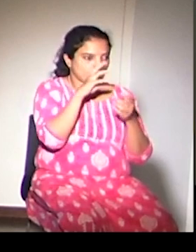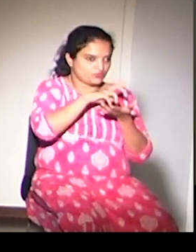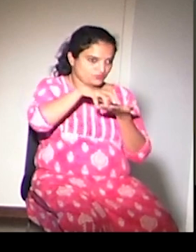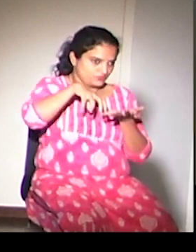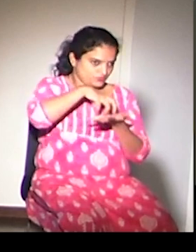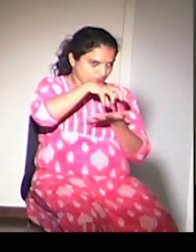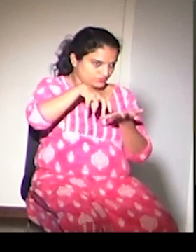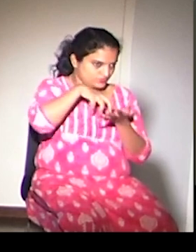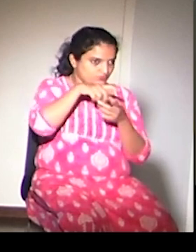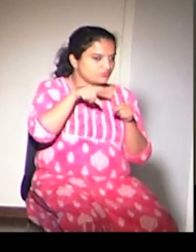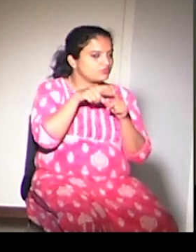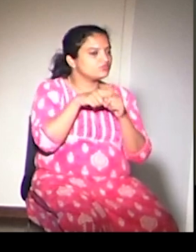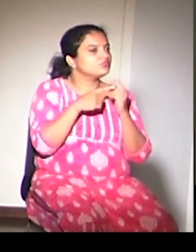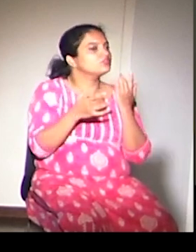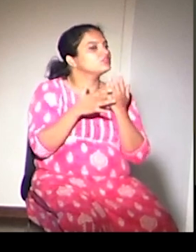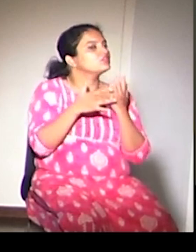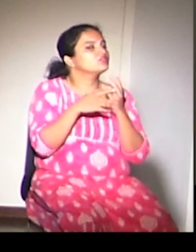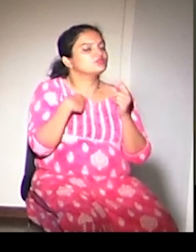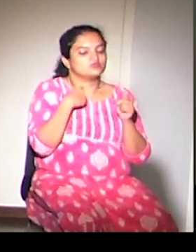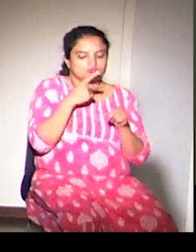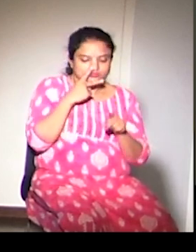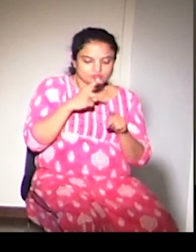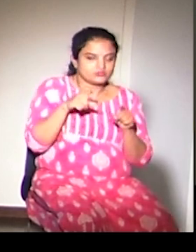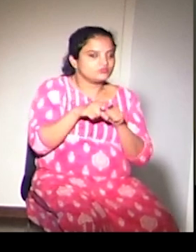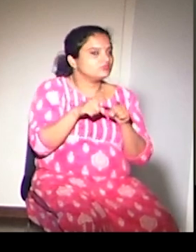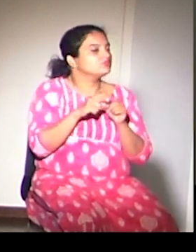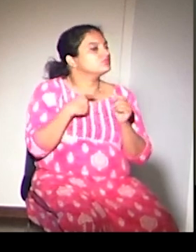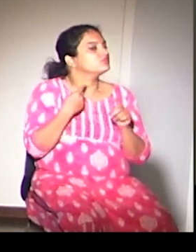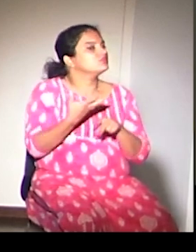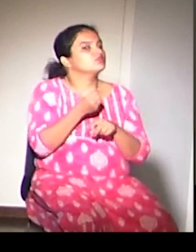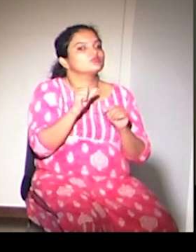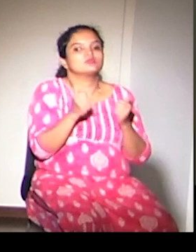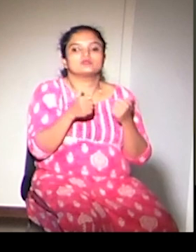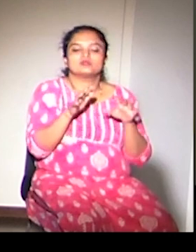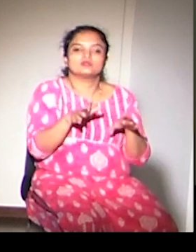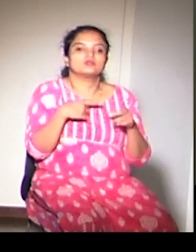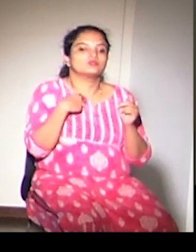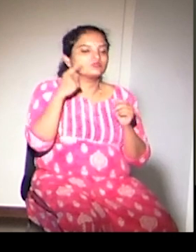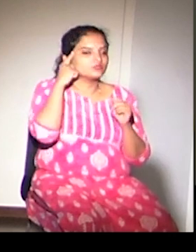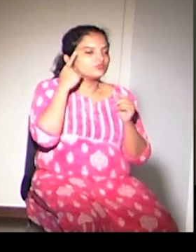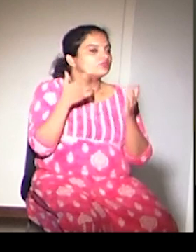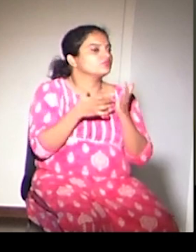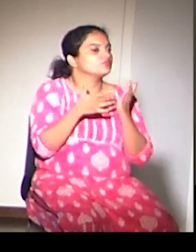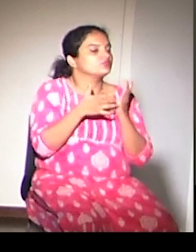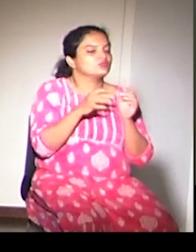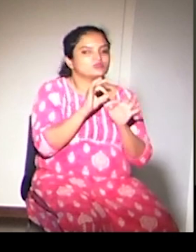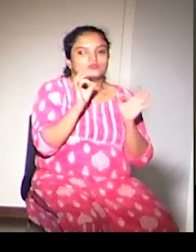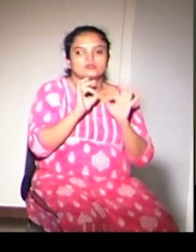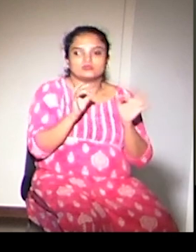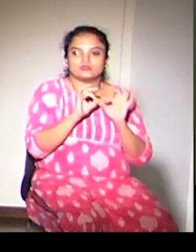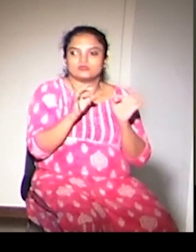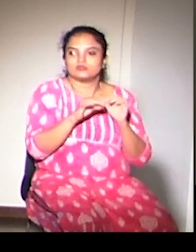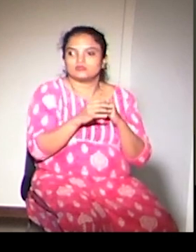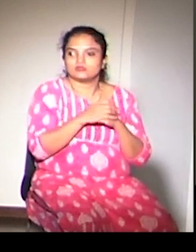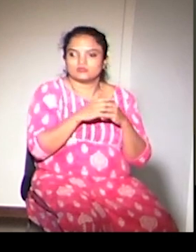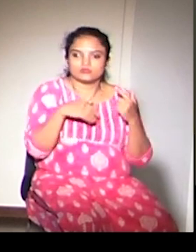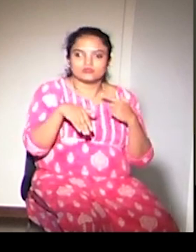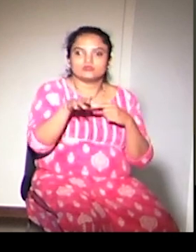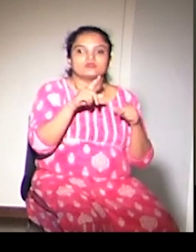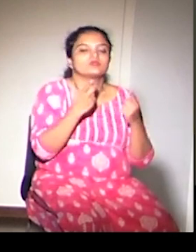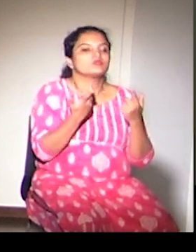common and technically much easier to achieve. And so there's a definite logic to why the other colours came in a little bit